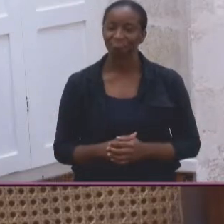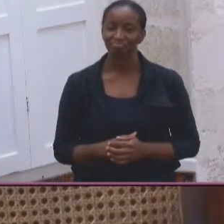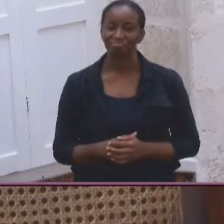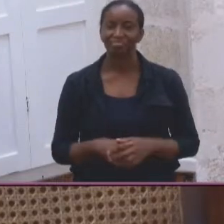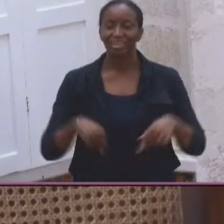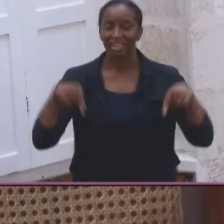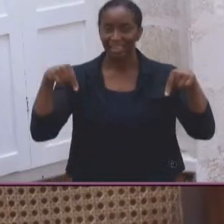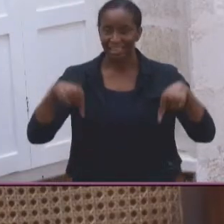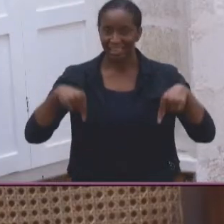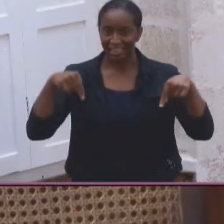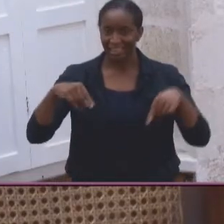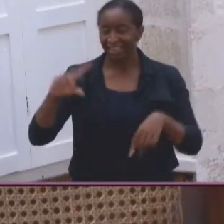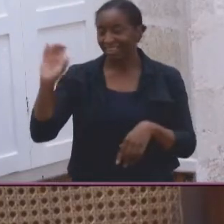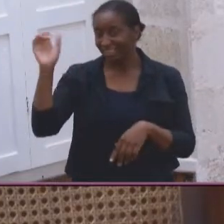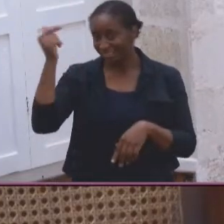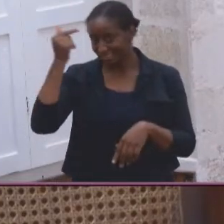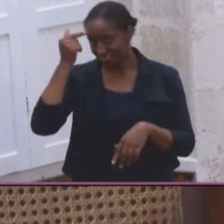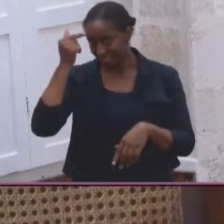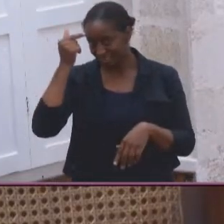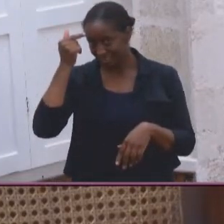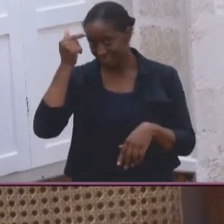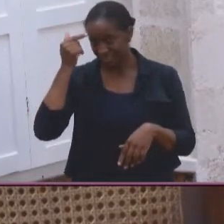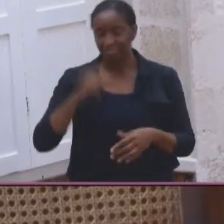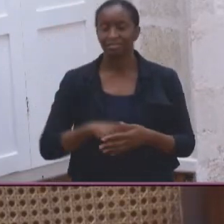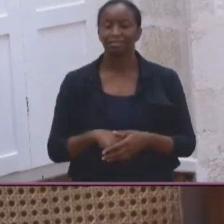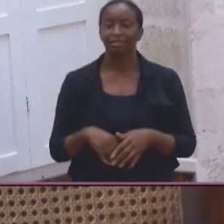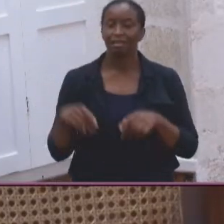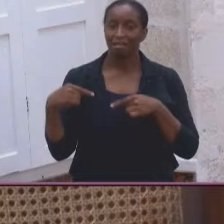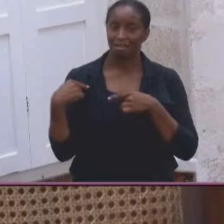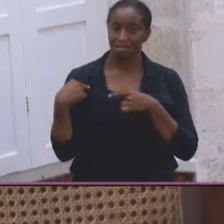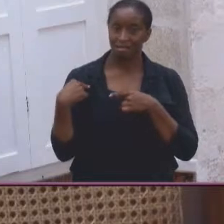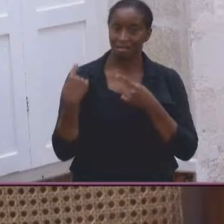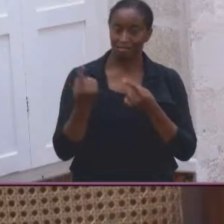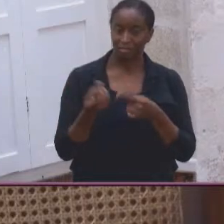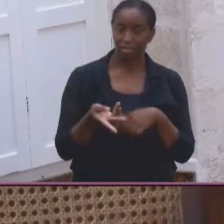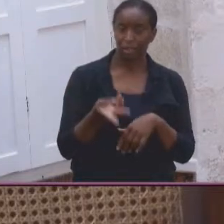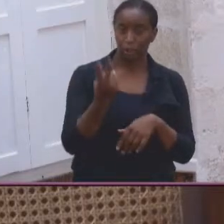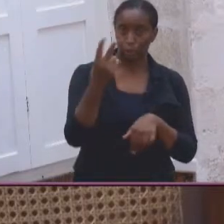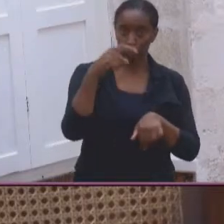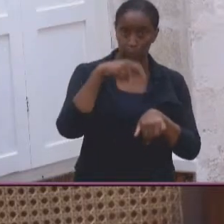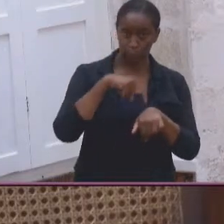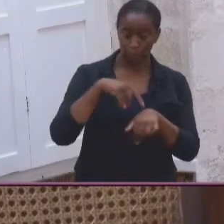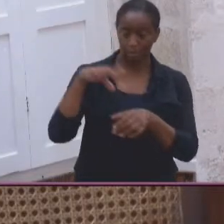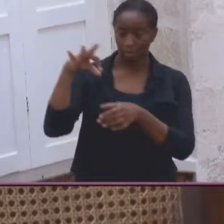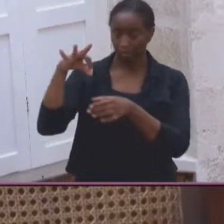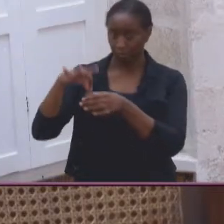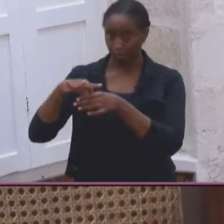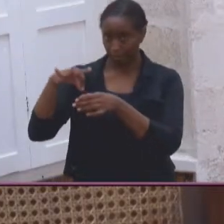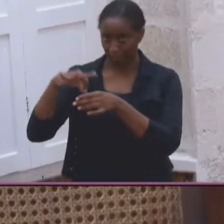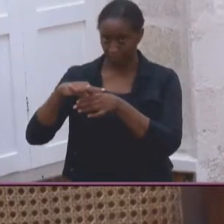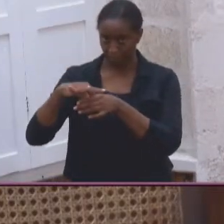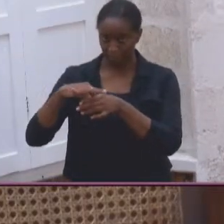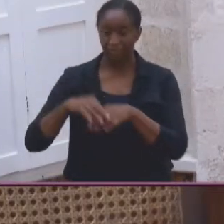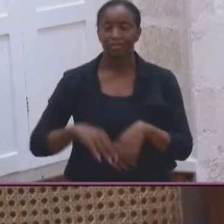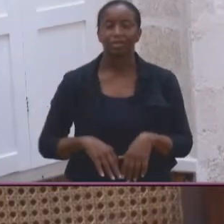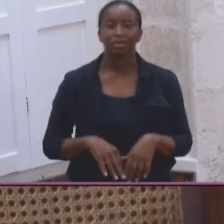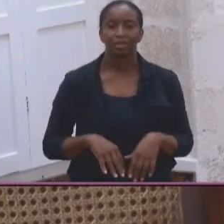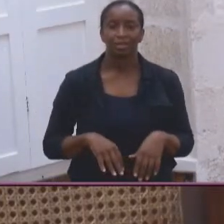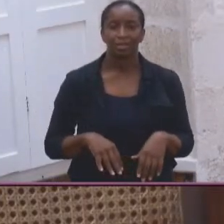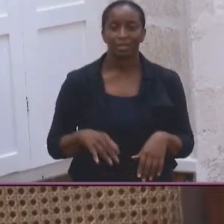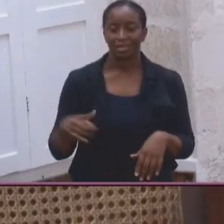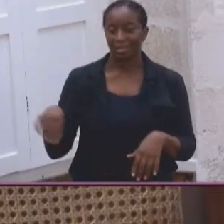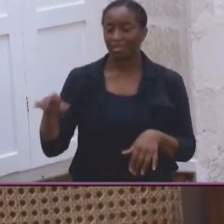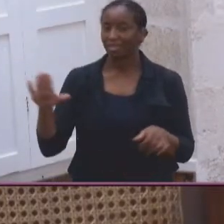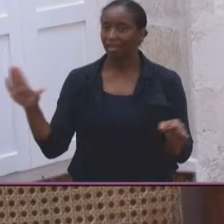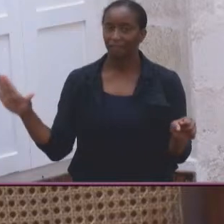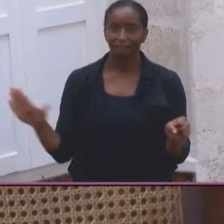has won 2 general elections, 30 love. It has won a by-election, 1-0.